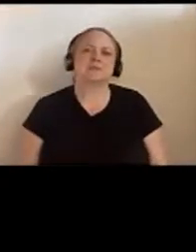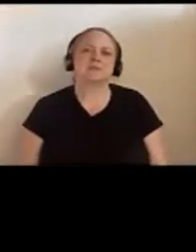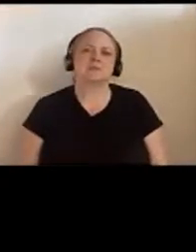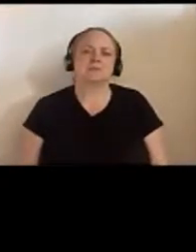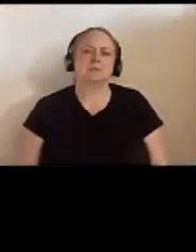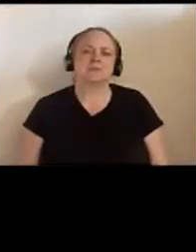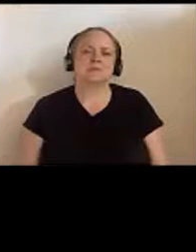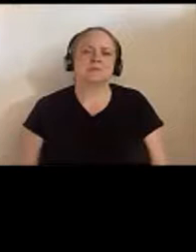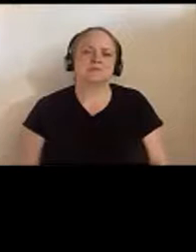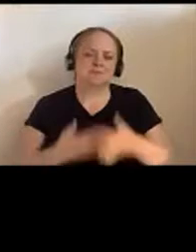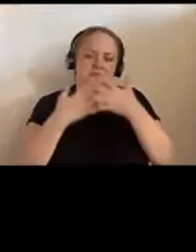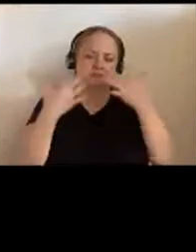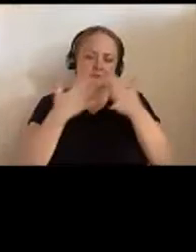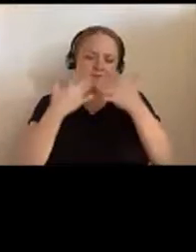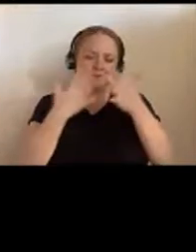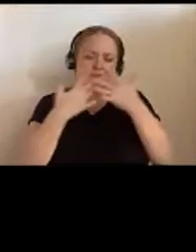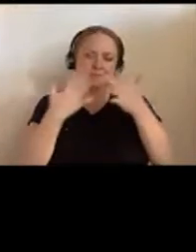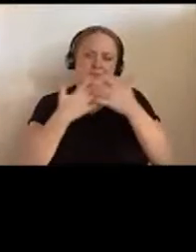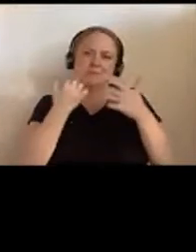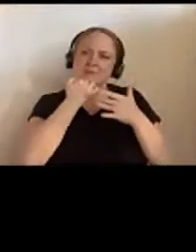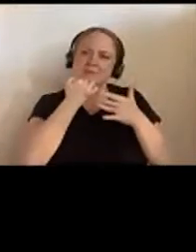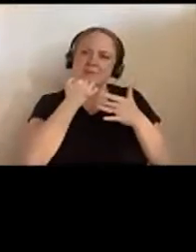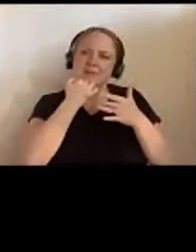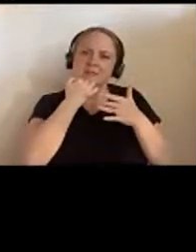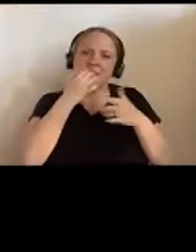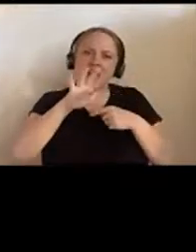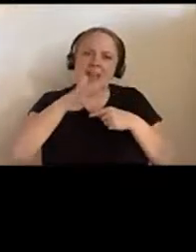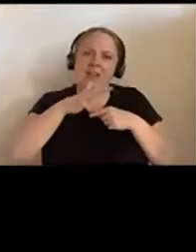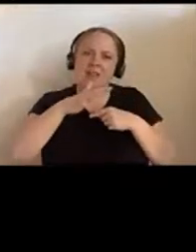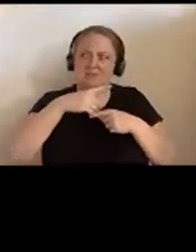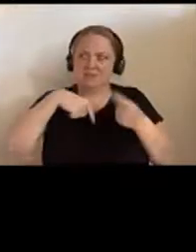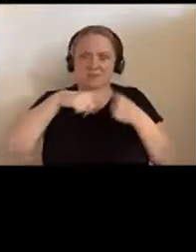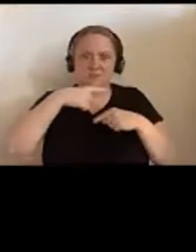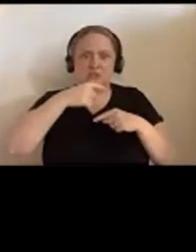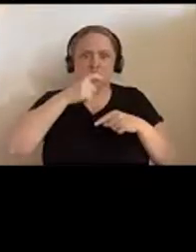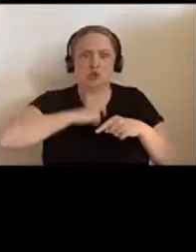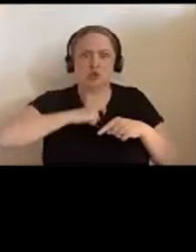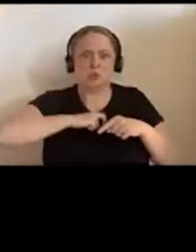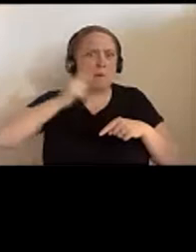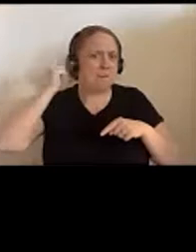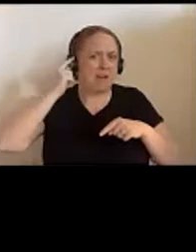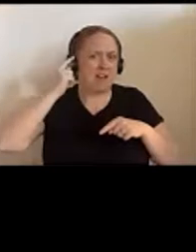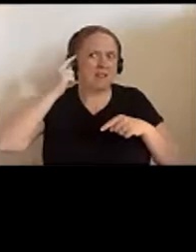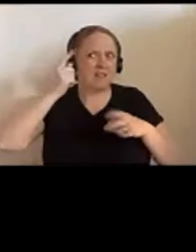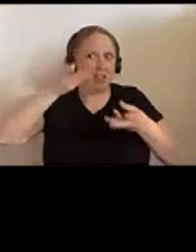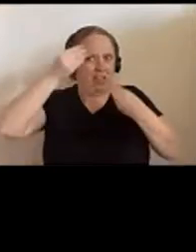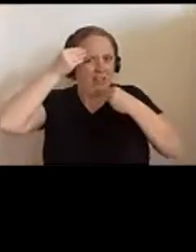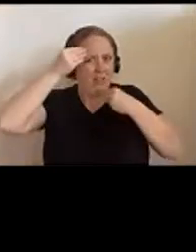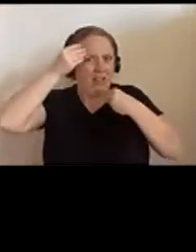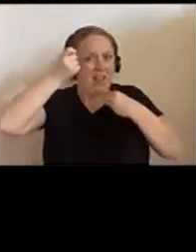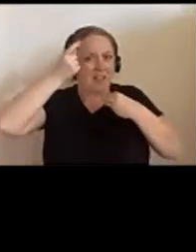There are all these numbers that the average human mind struggles to visualize, comprehend, understand the weight of